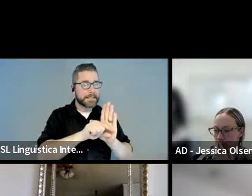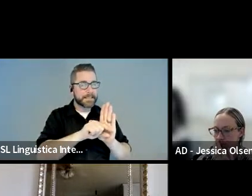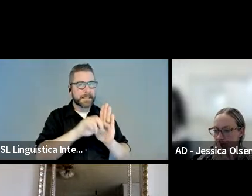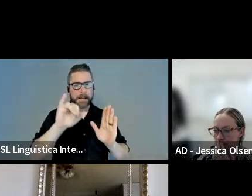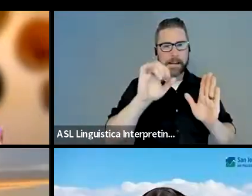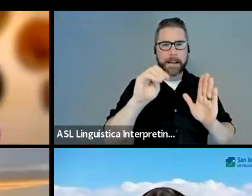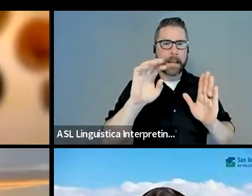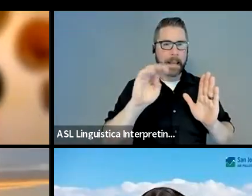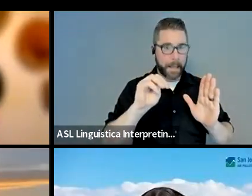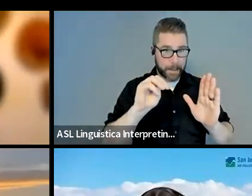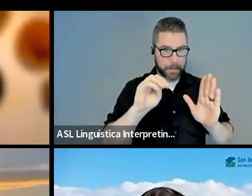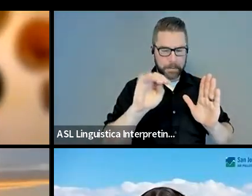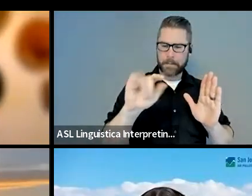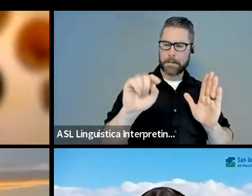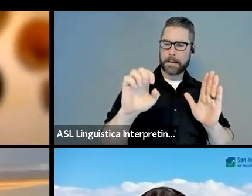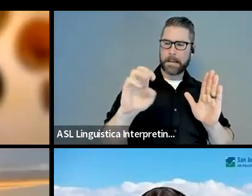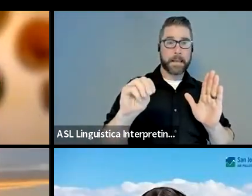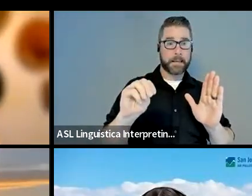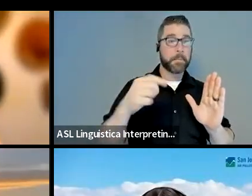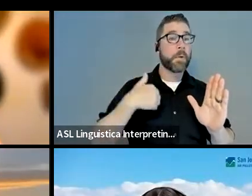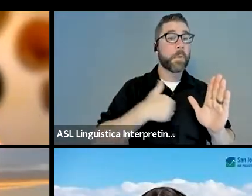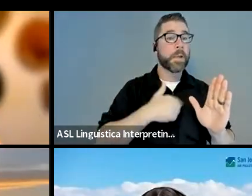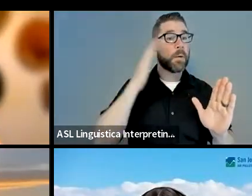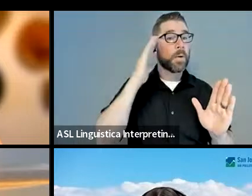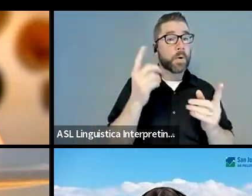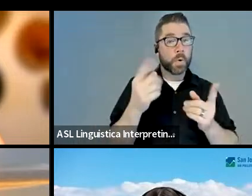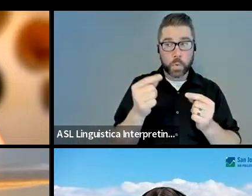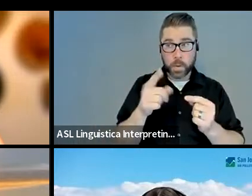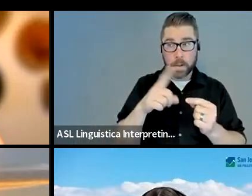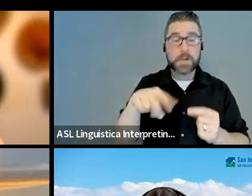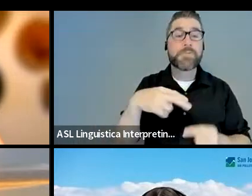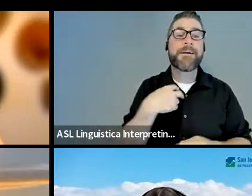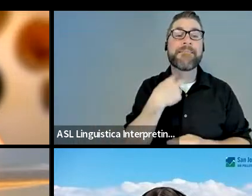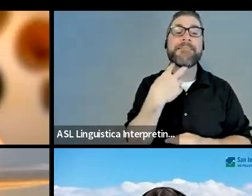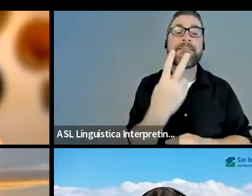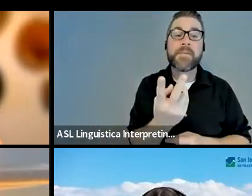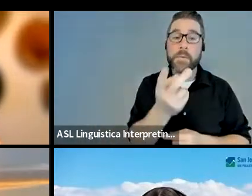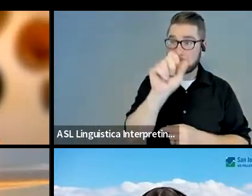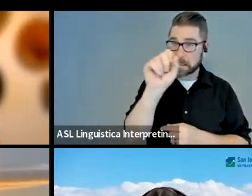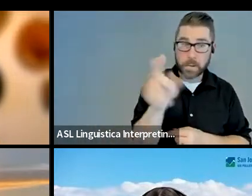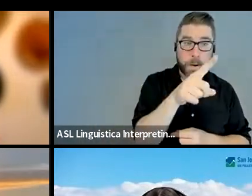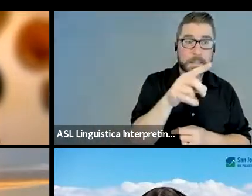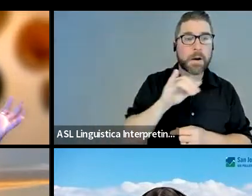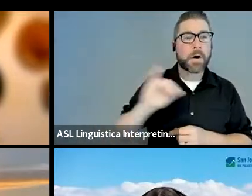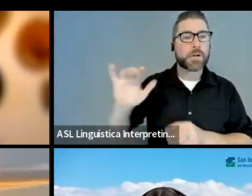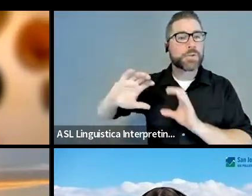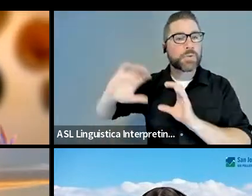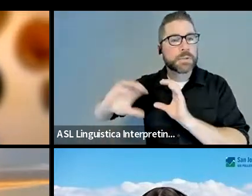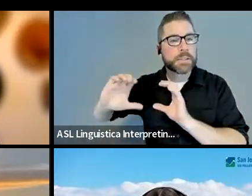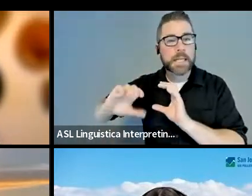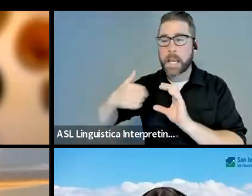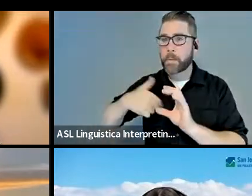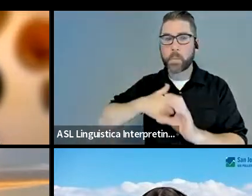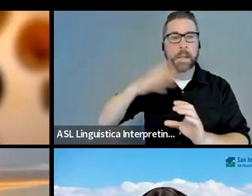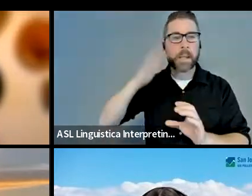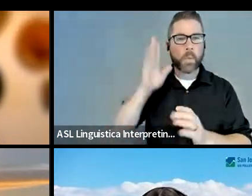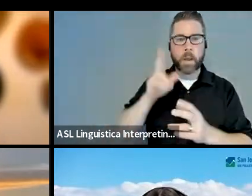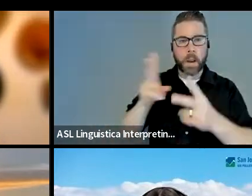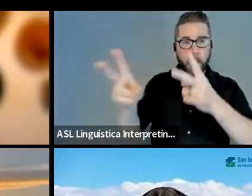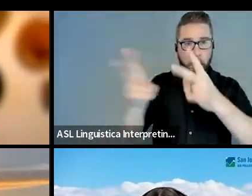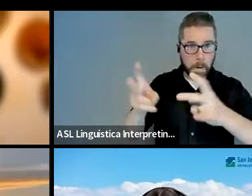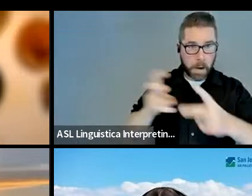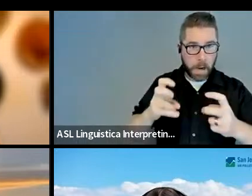you voiced aloud and that you added in the chat, put them together for the Air District to then come back to the next